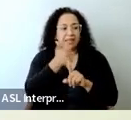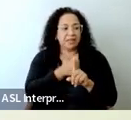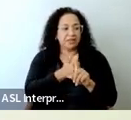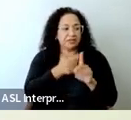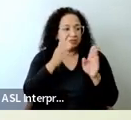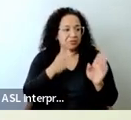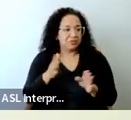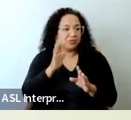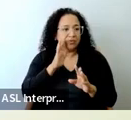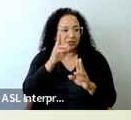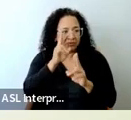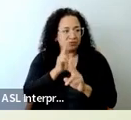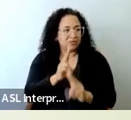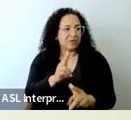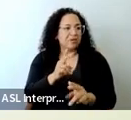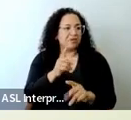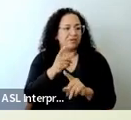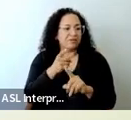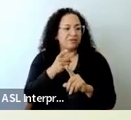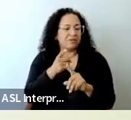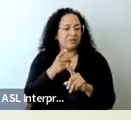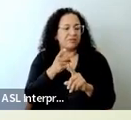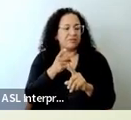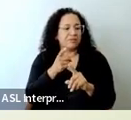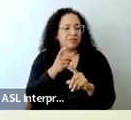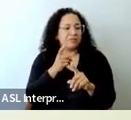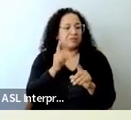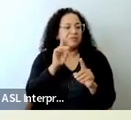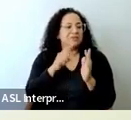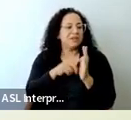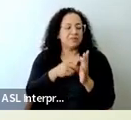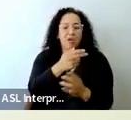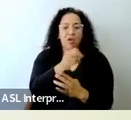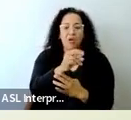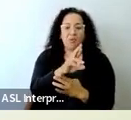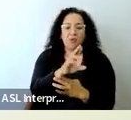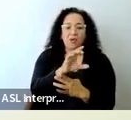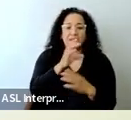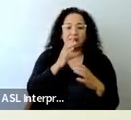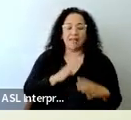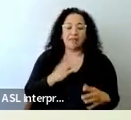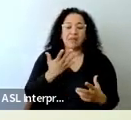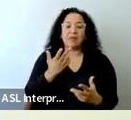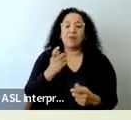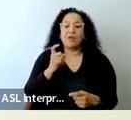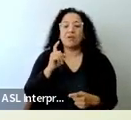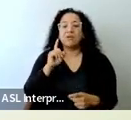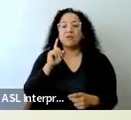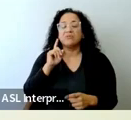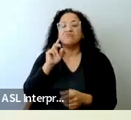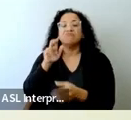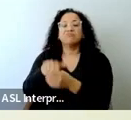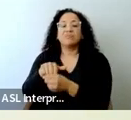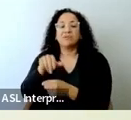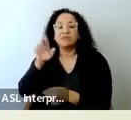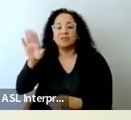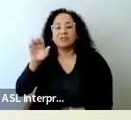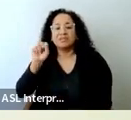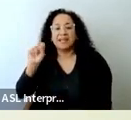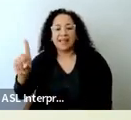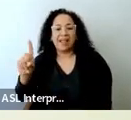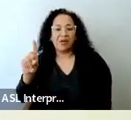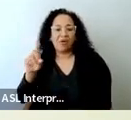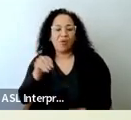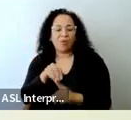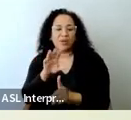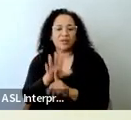regional center or another entity. For example, a Harbor client may want to drop in on the orientation that San Diego is having. The SE